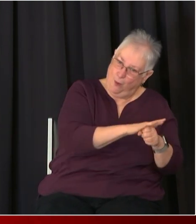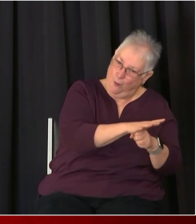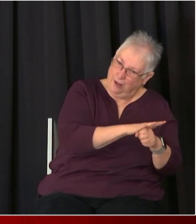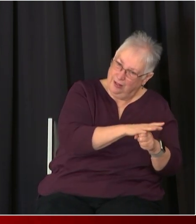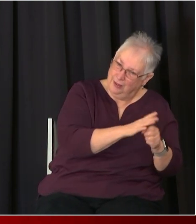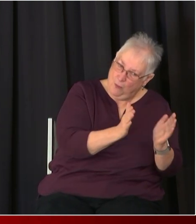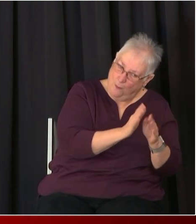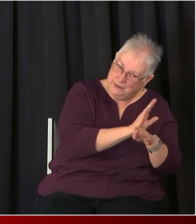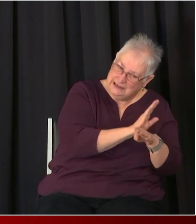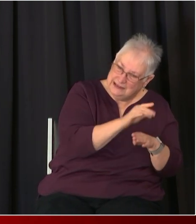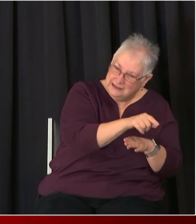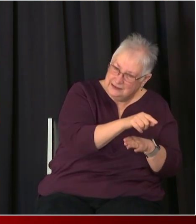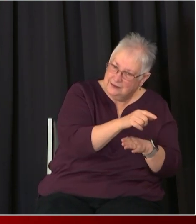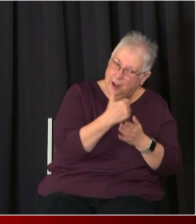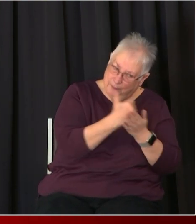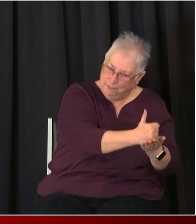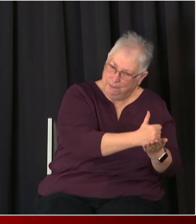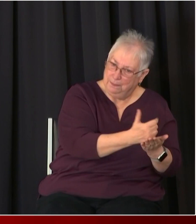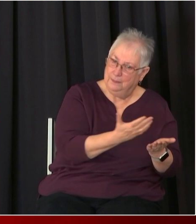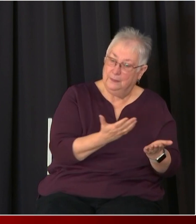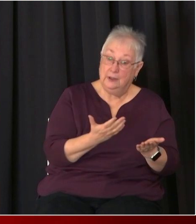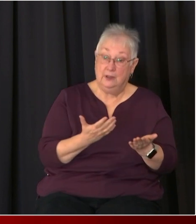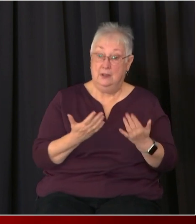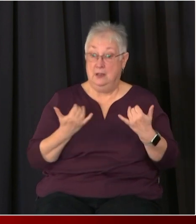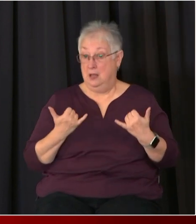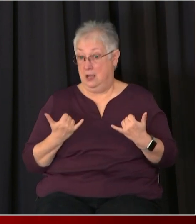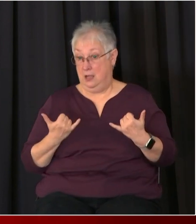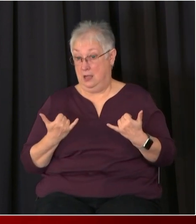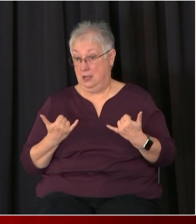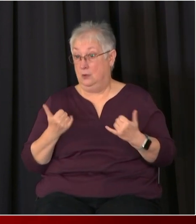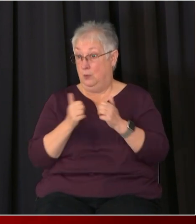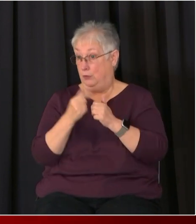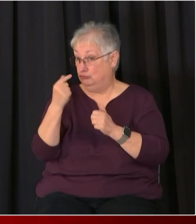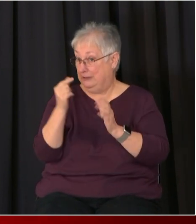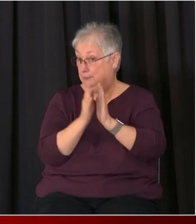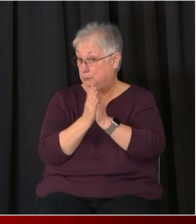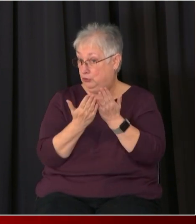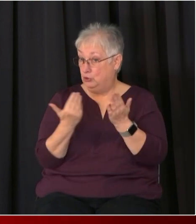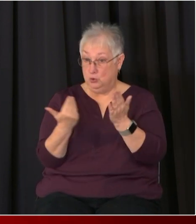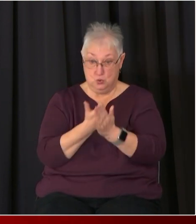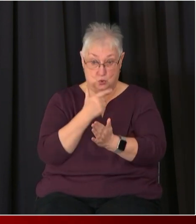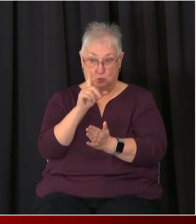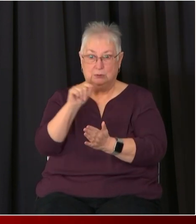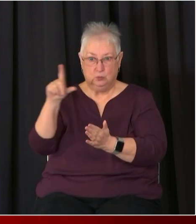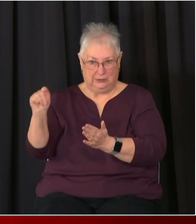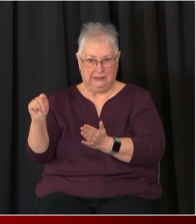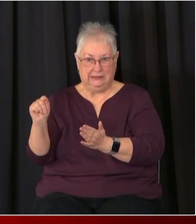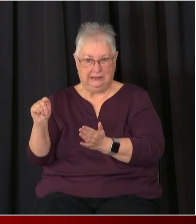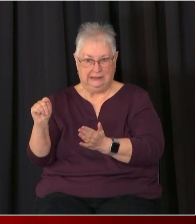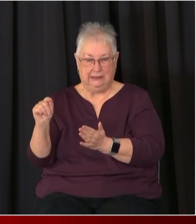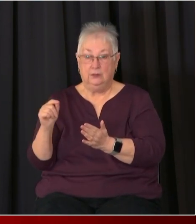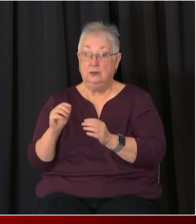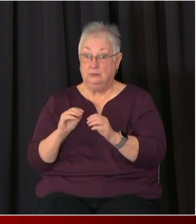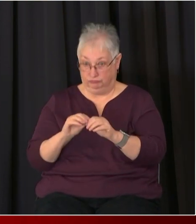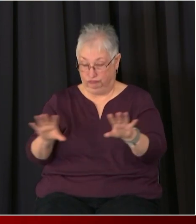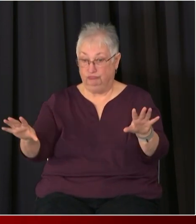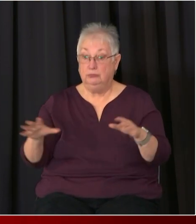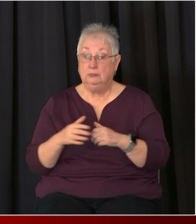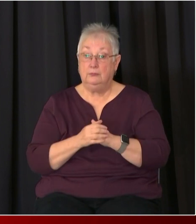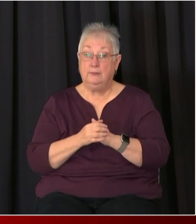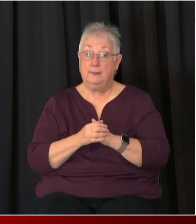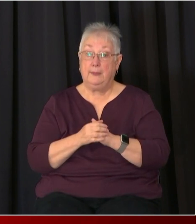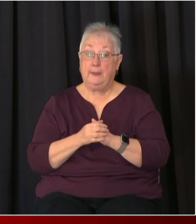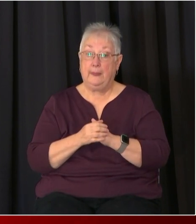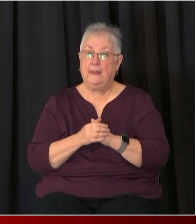released the 2020 Green Book, and it can be found at greenbook.dc.com. And I'm pleased that our Director of Small and